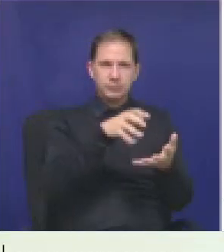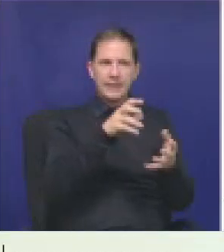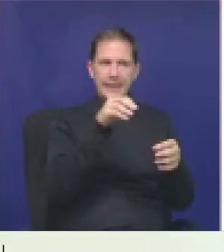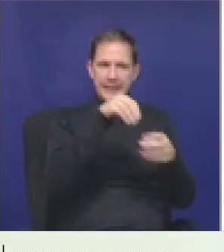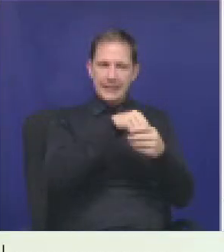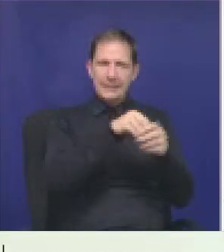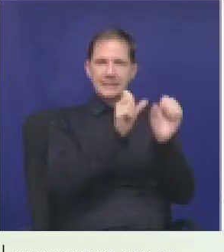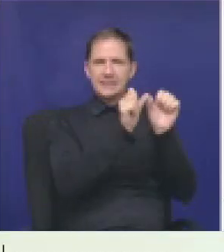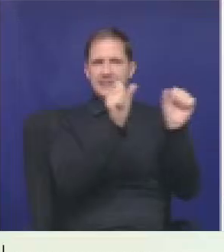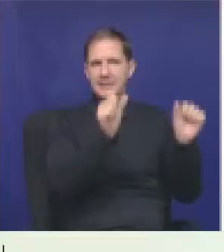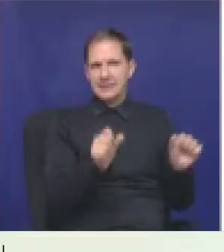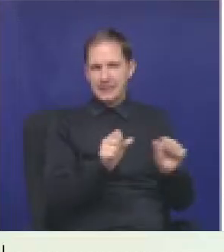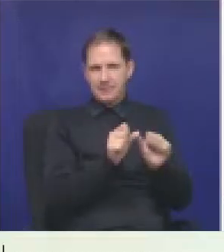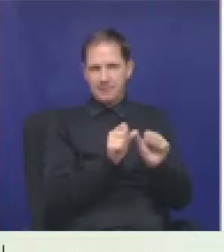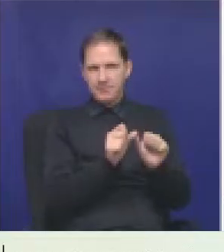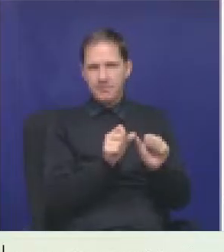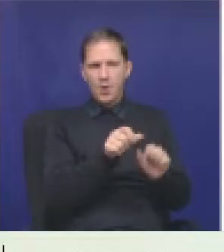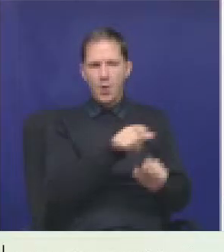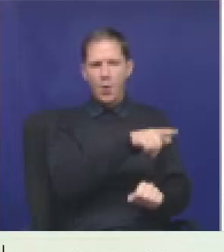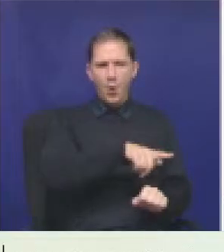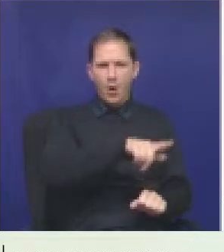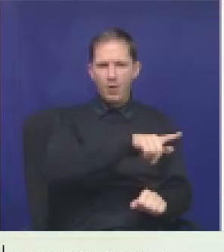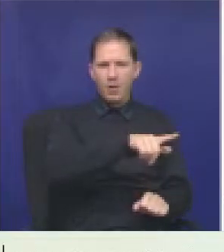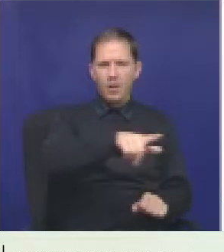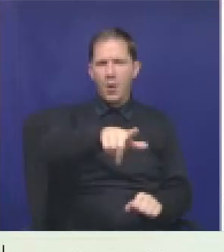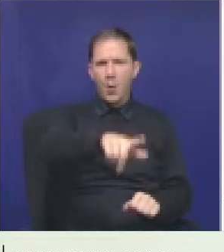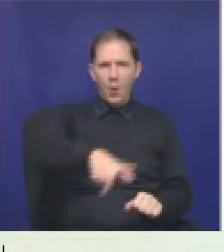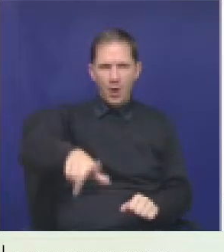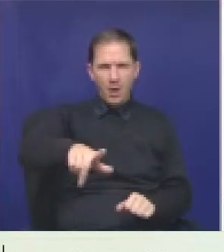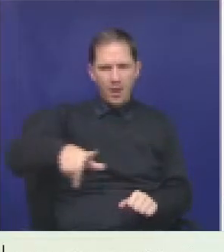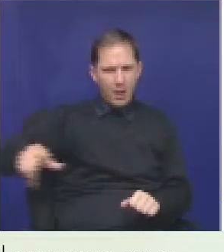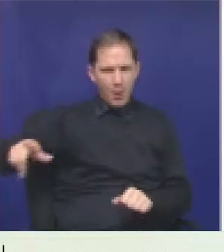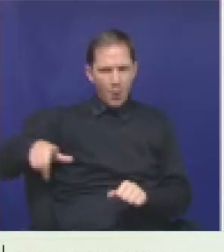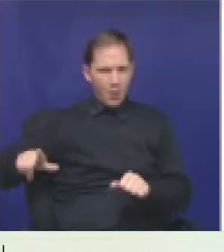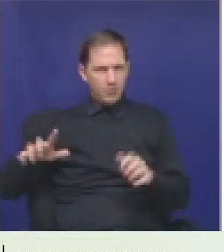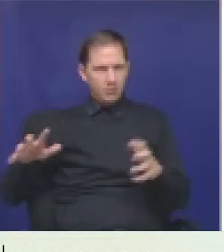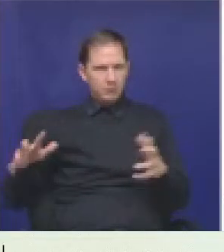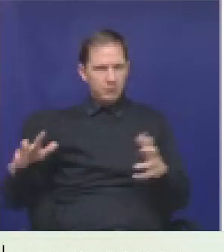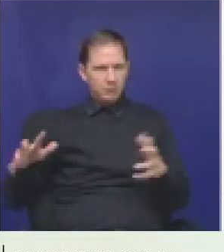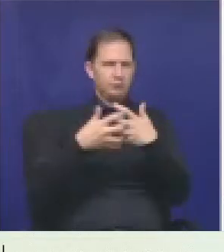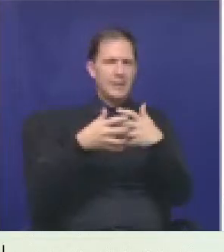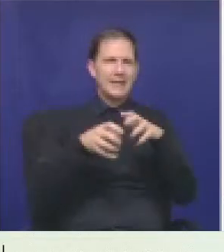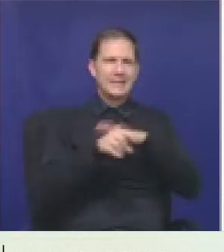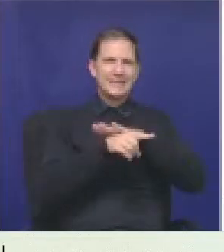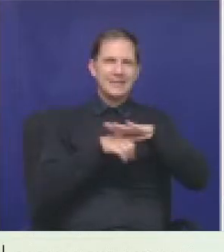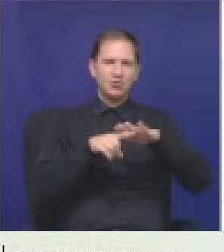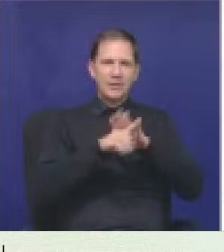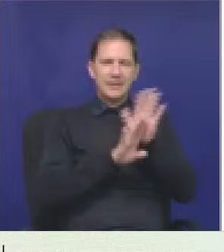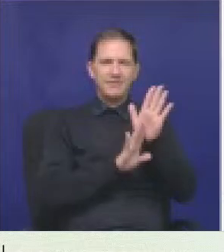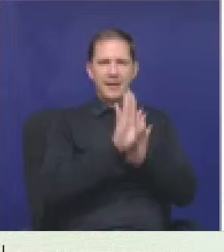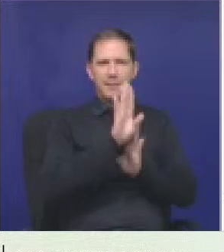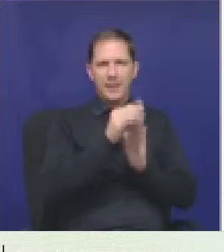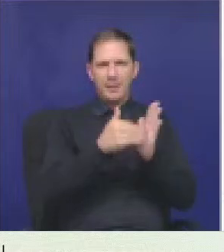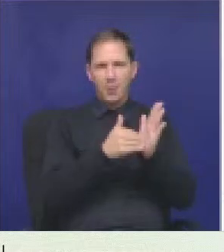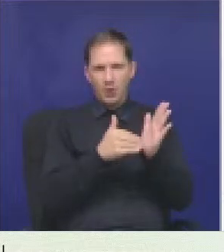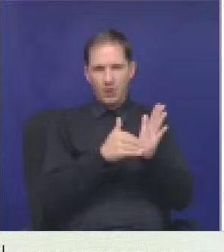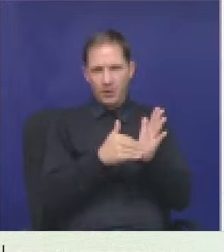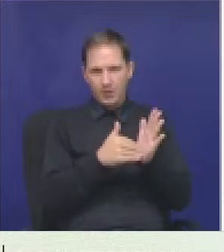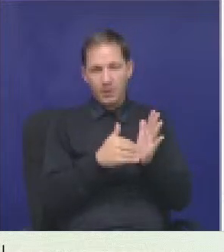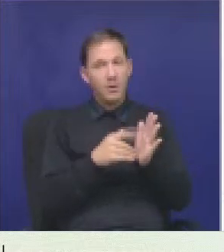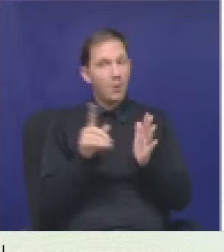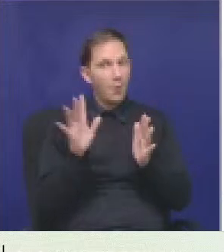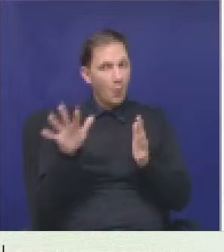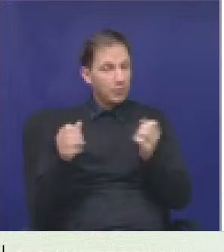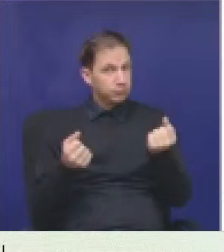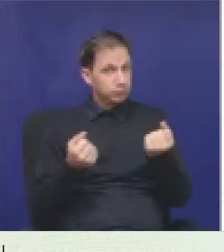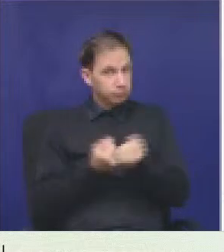more detailed, localized data that aligns with our district development model. This will be underpinned by updates to